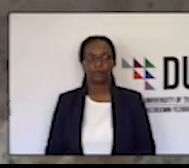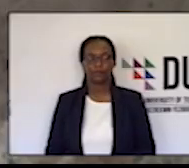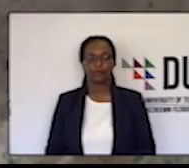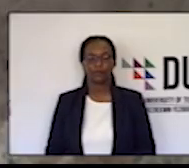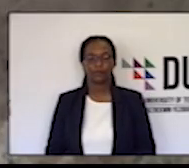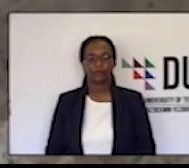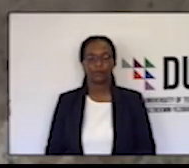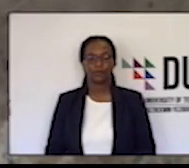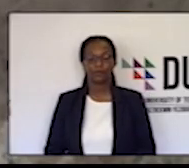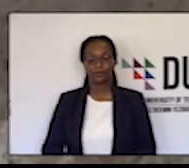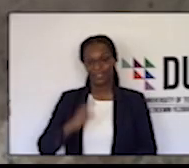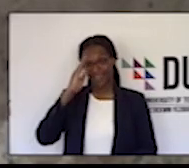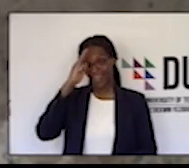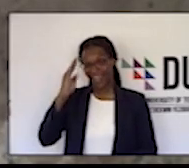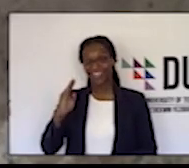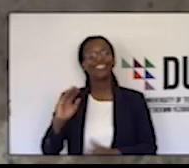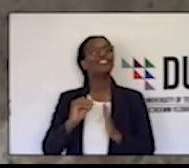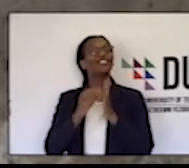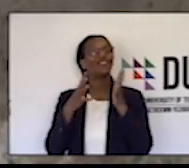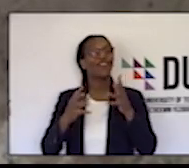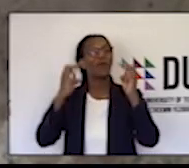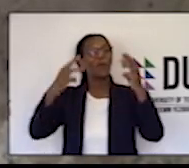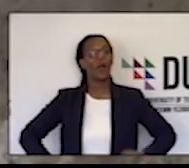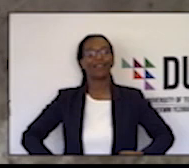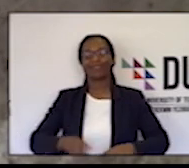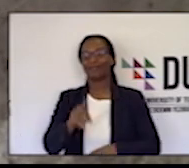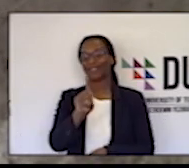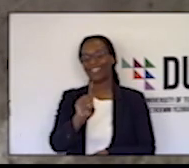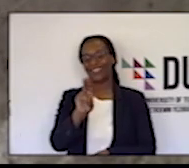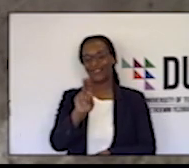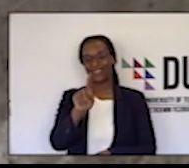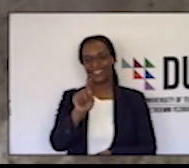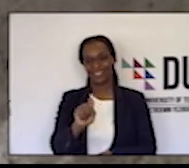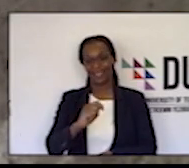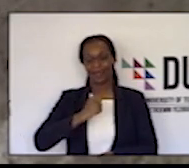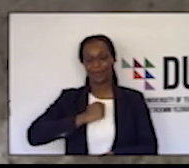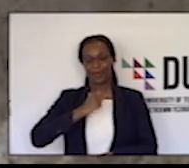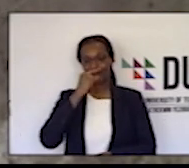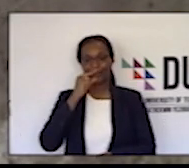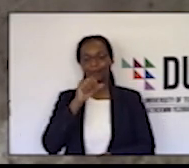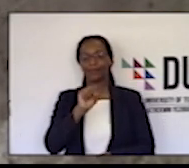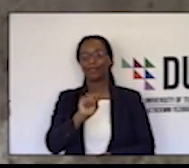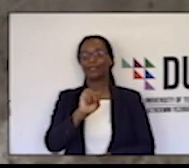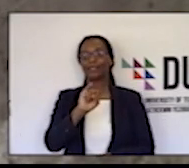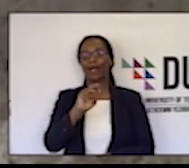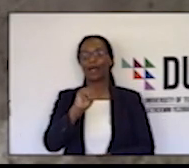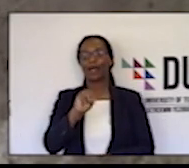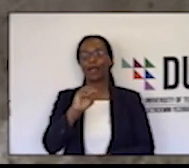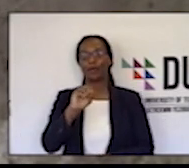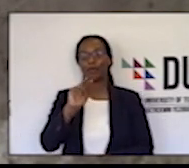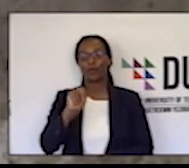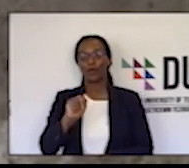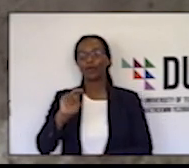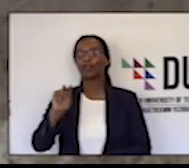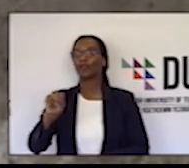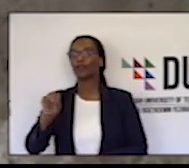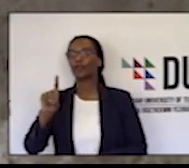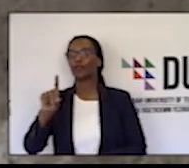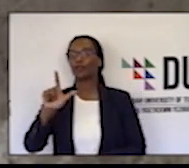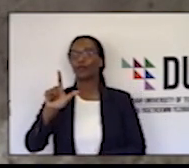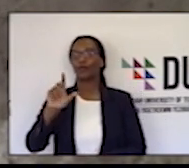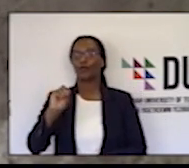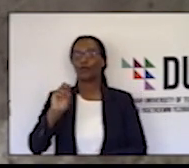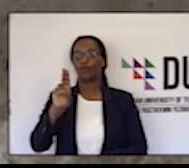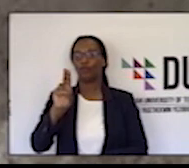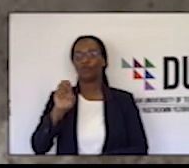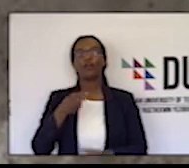Teaching. Hi students, welcome to DUT. My name is Simon Dlovu. I am from Center